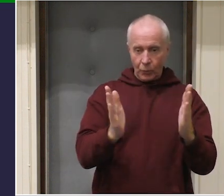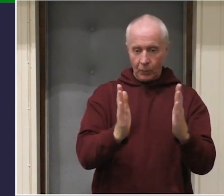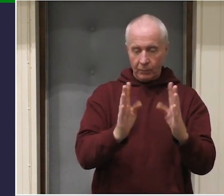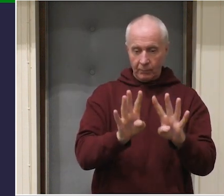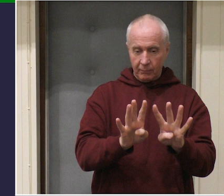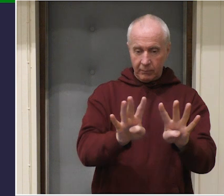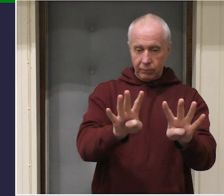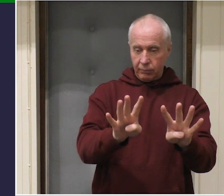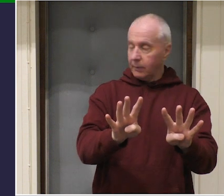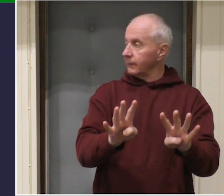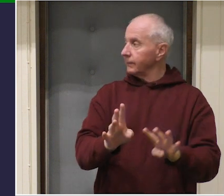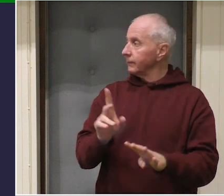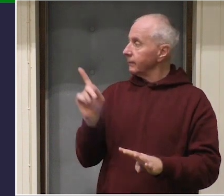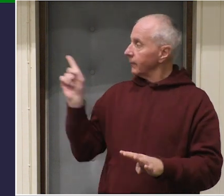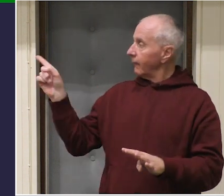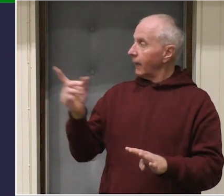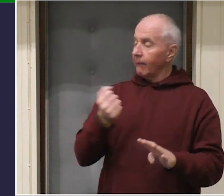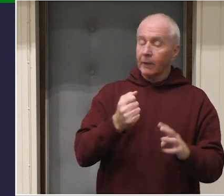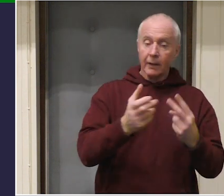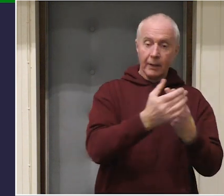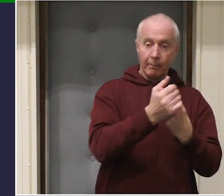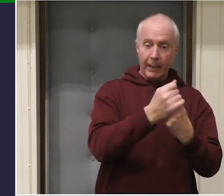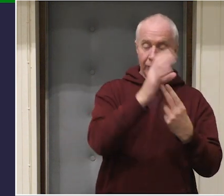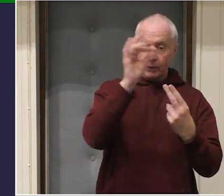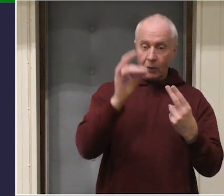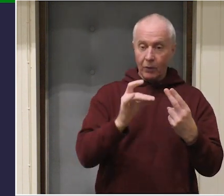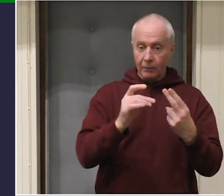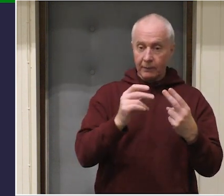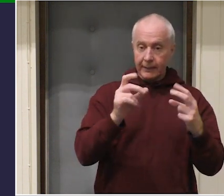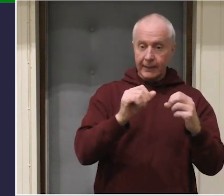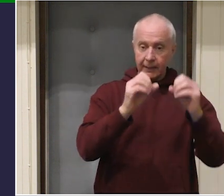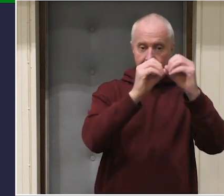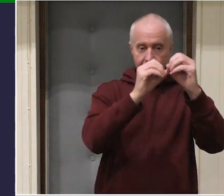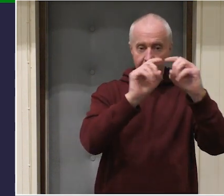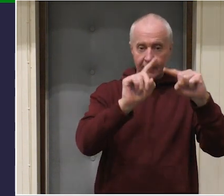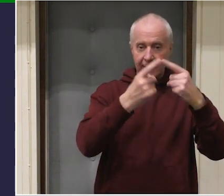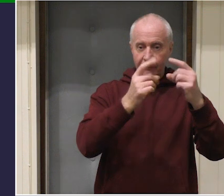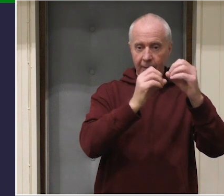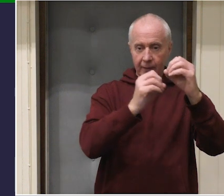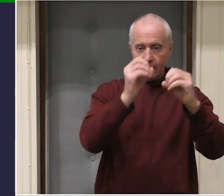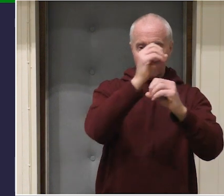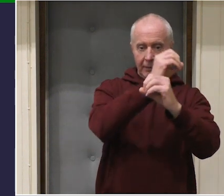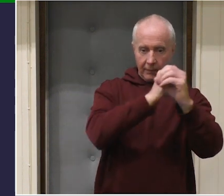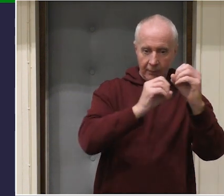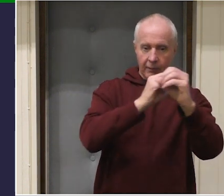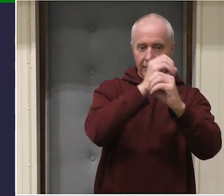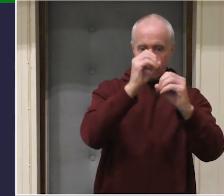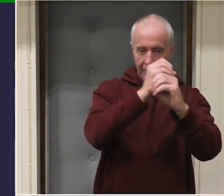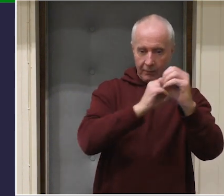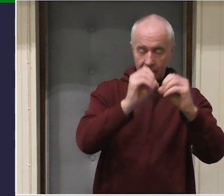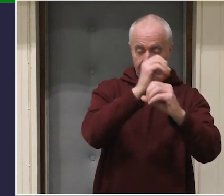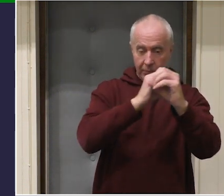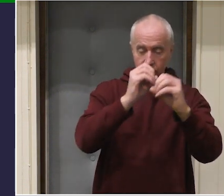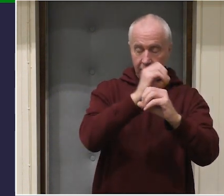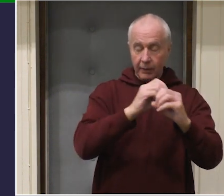And that only happens if you have a binary star system and the two stars are moving at different speeds relative to us. So if we have a binary